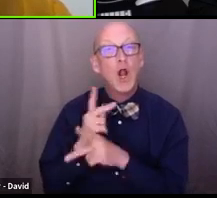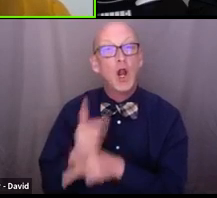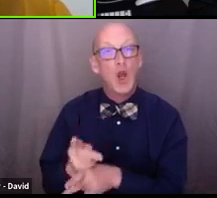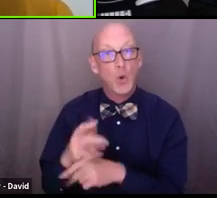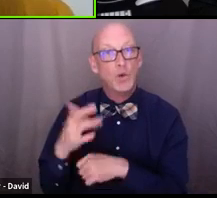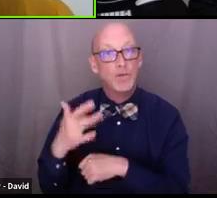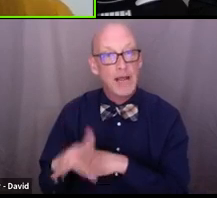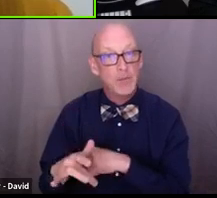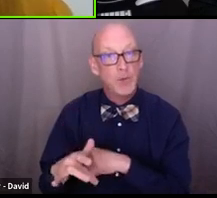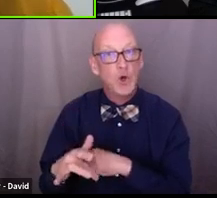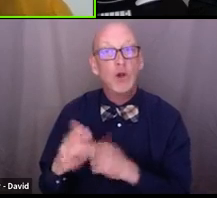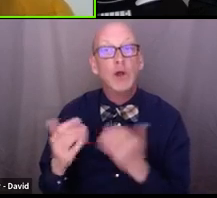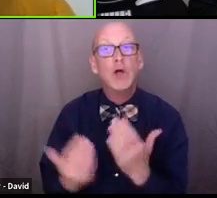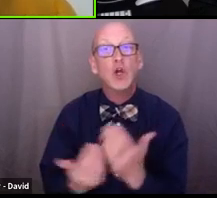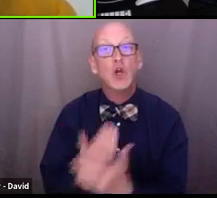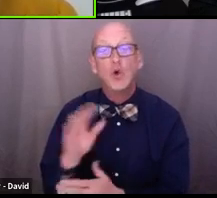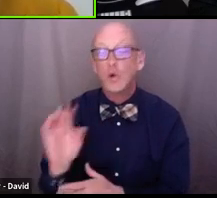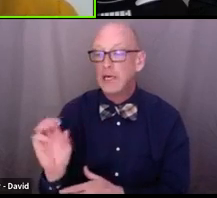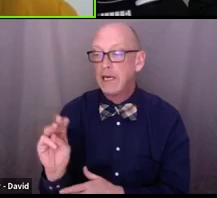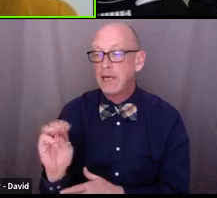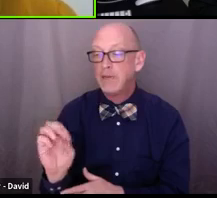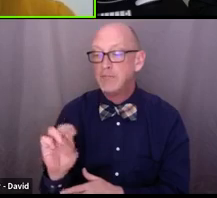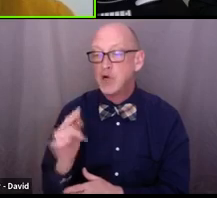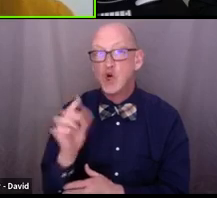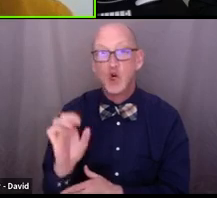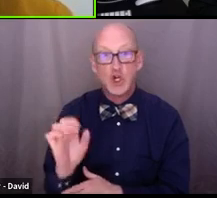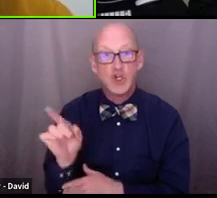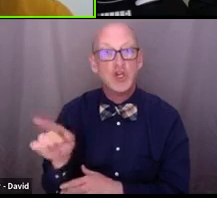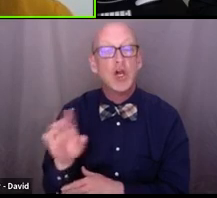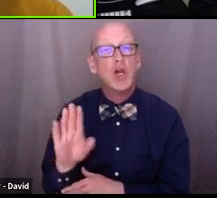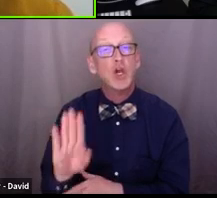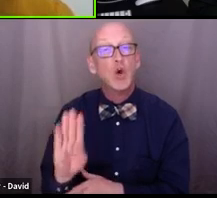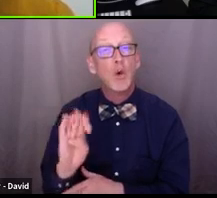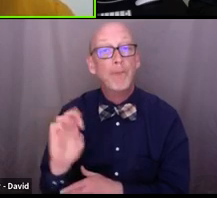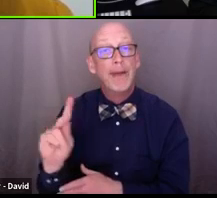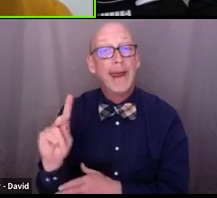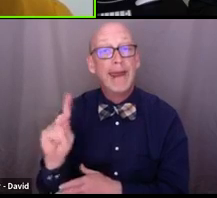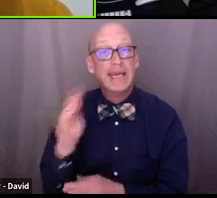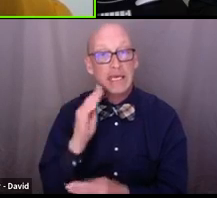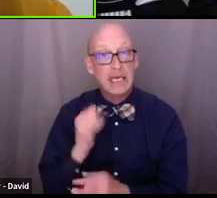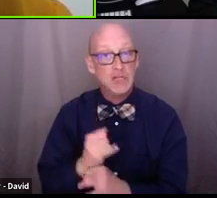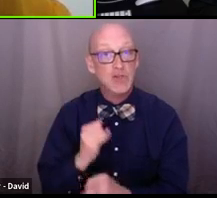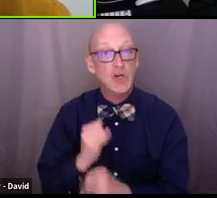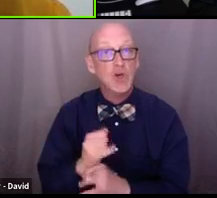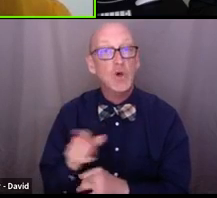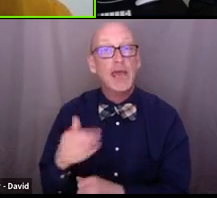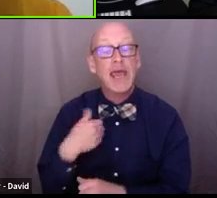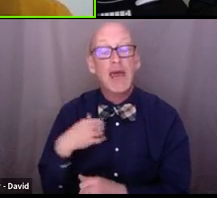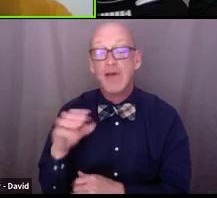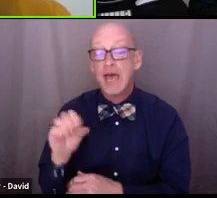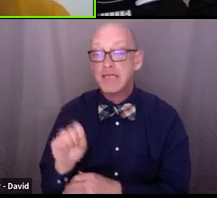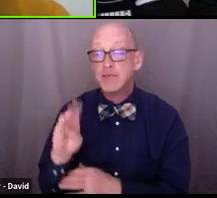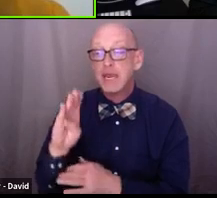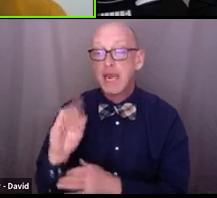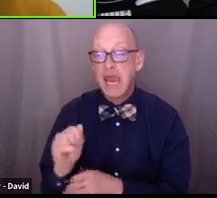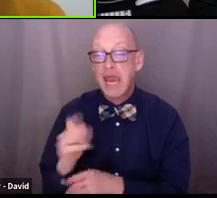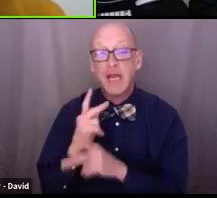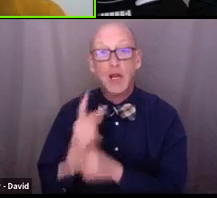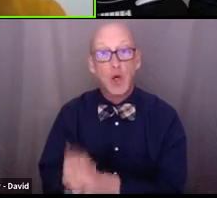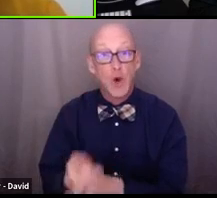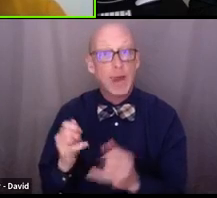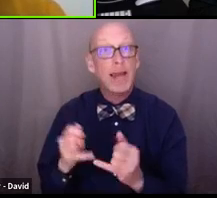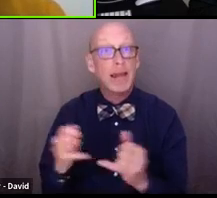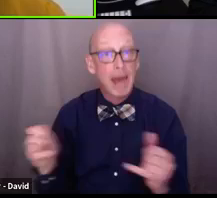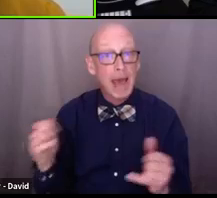available. Now the new Emerge, your banking institution, they have SBA loans, lines of